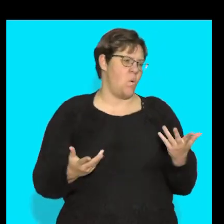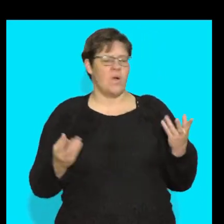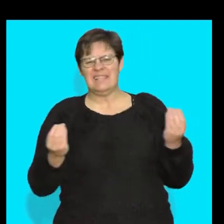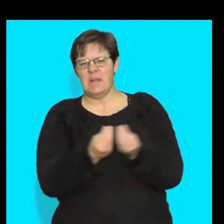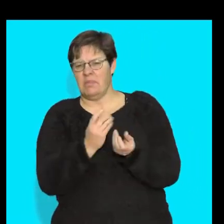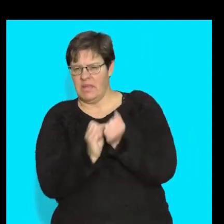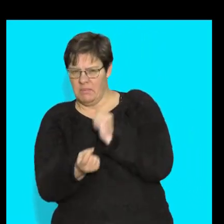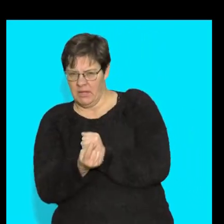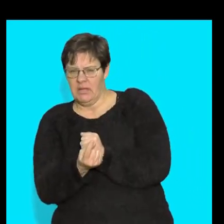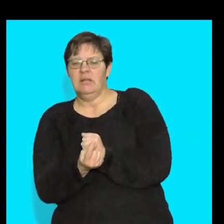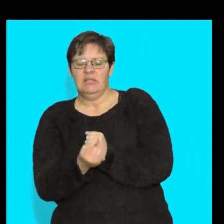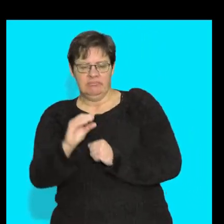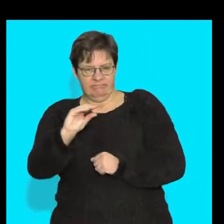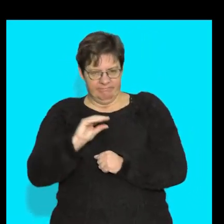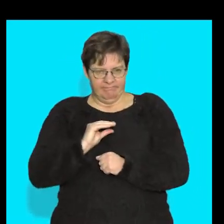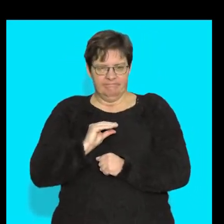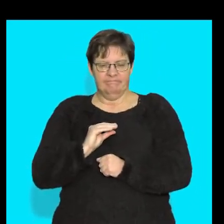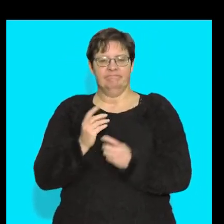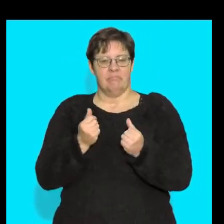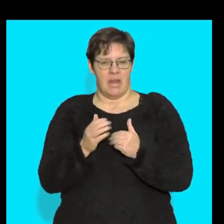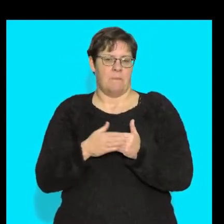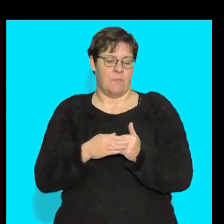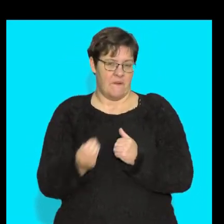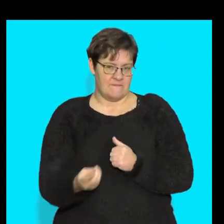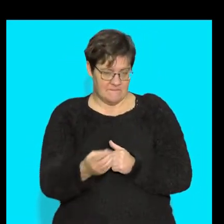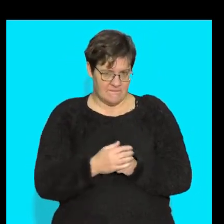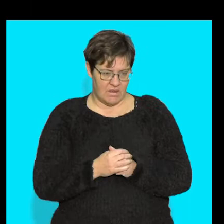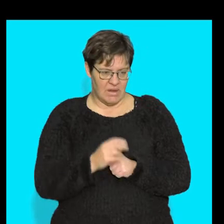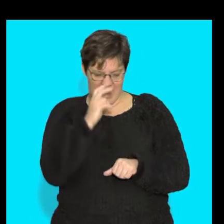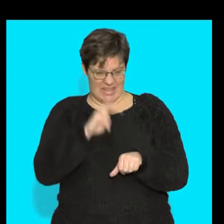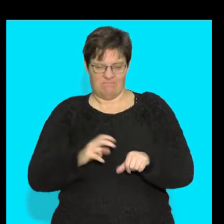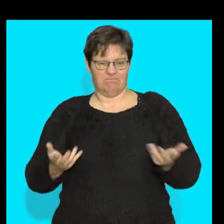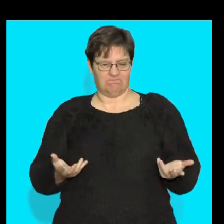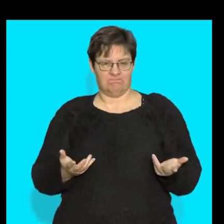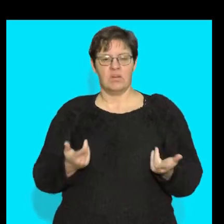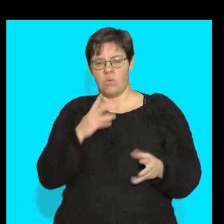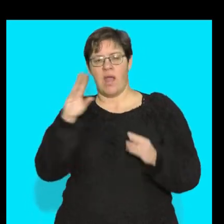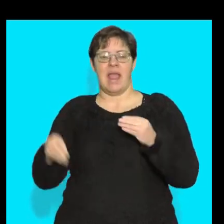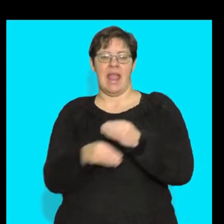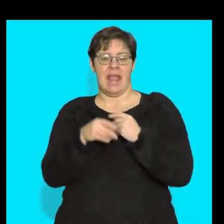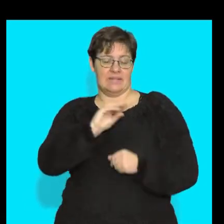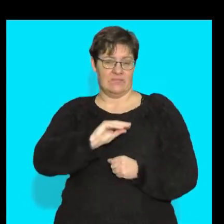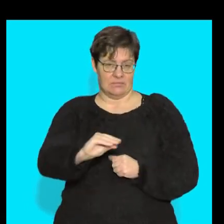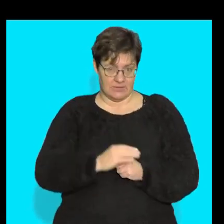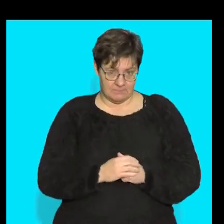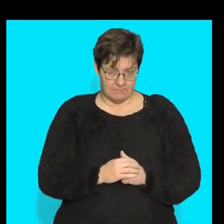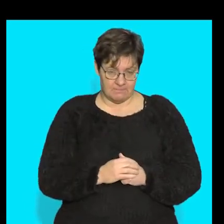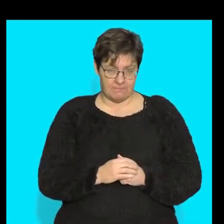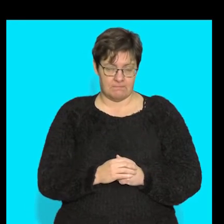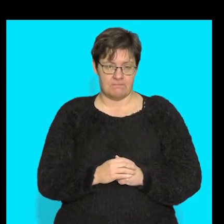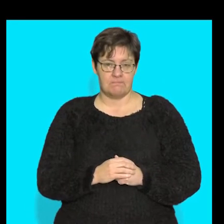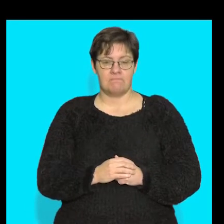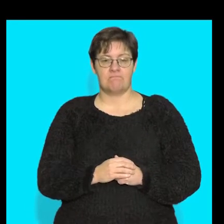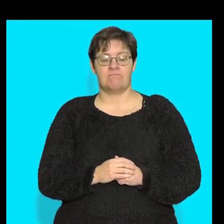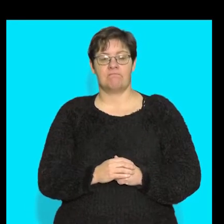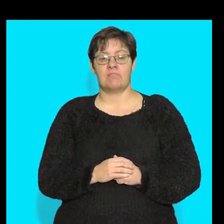happened that gave them a bit of more money and they don't need it. They said, no, let's add it into the investment. Now, the interesting